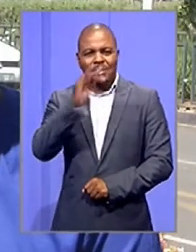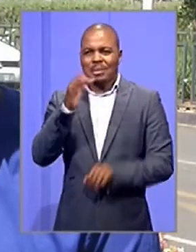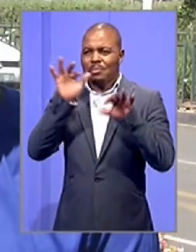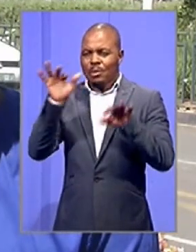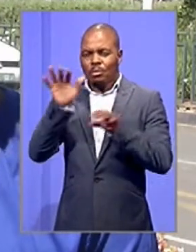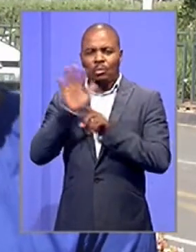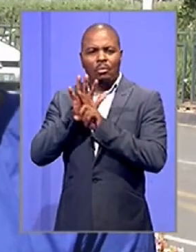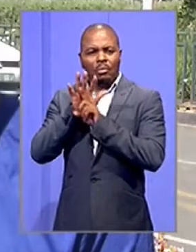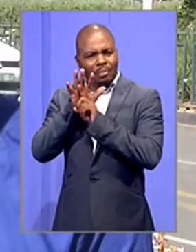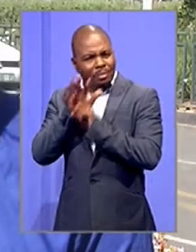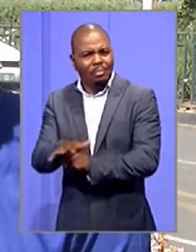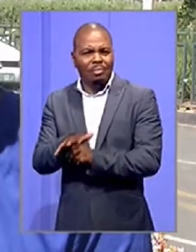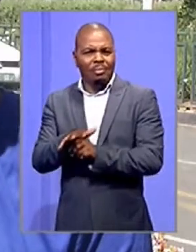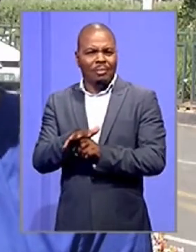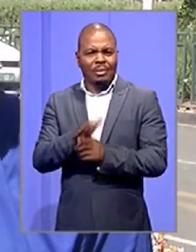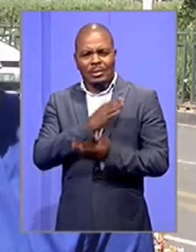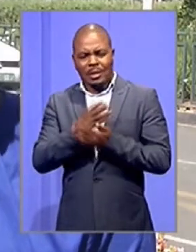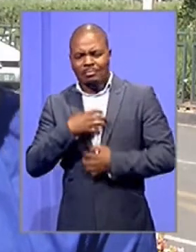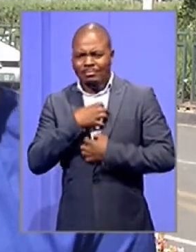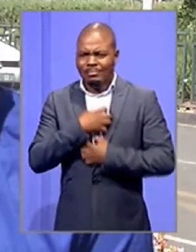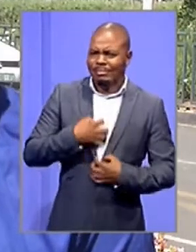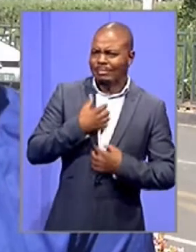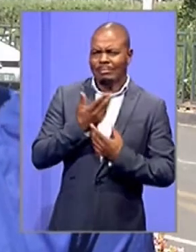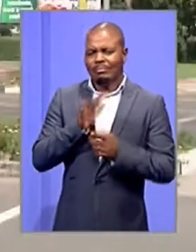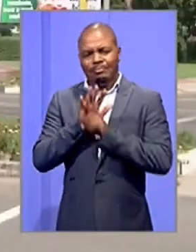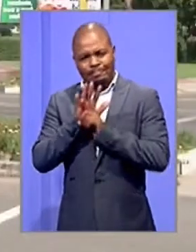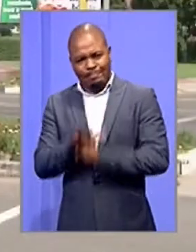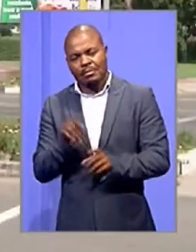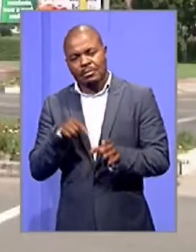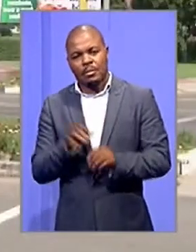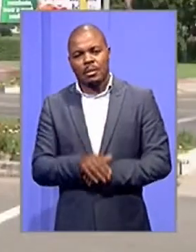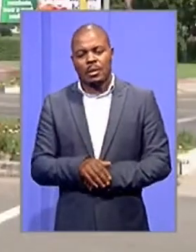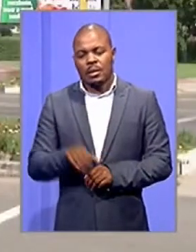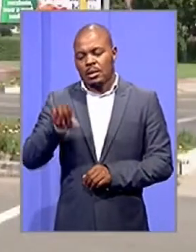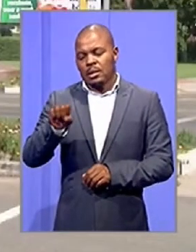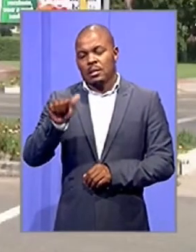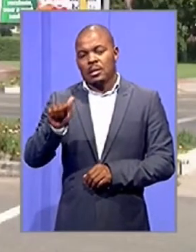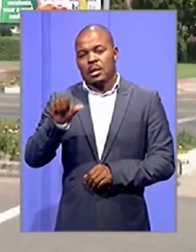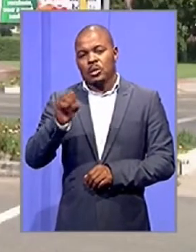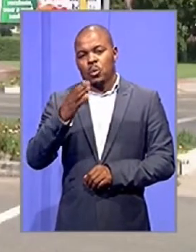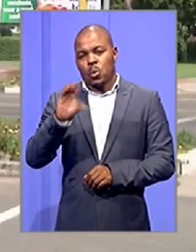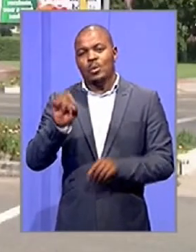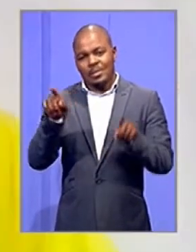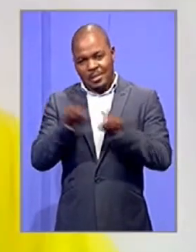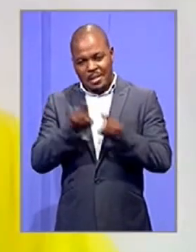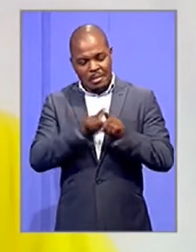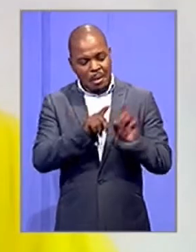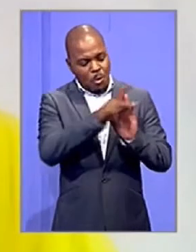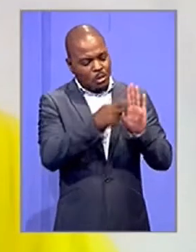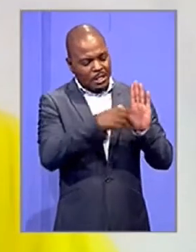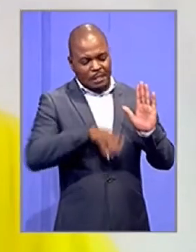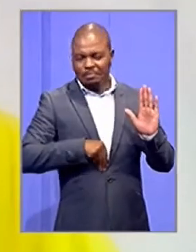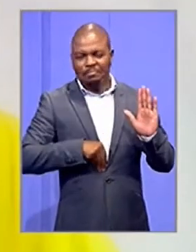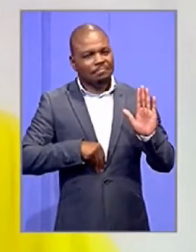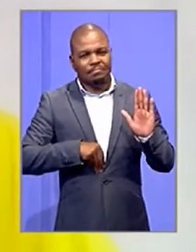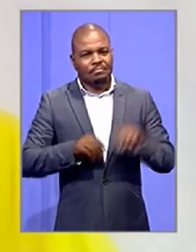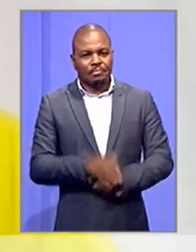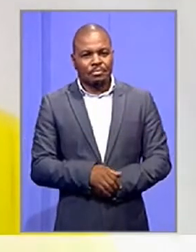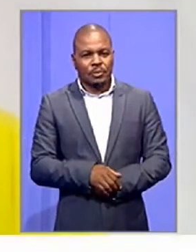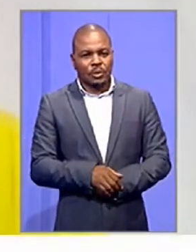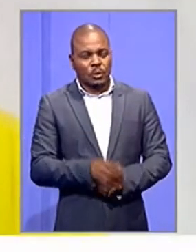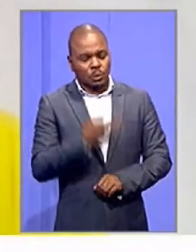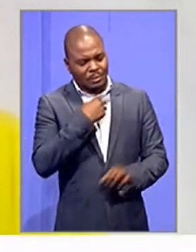batho maikutlo ba basa ikutling hantle ka go vaccinate as of yet. Tsa sekolo yone ga e dumelane le molao oa. Ke bona molao nana e